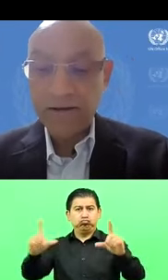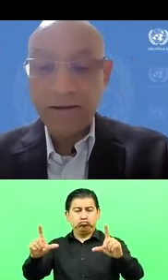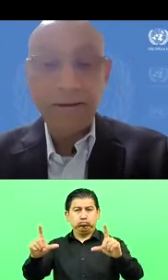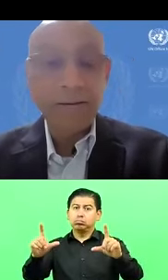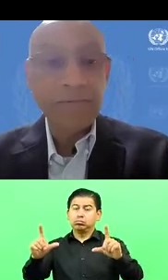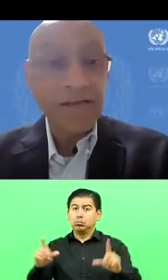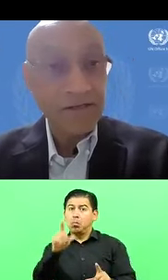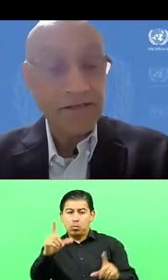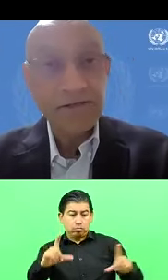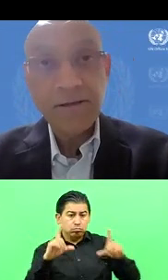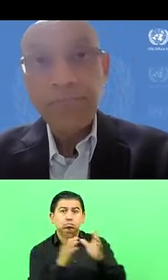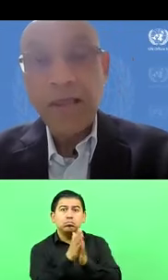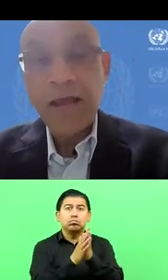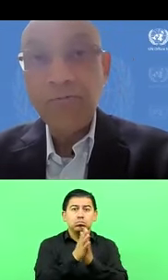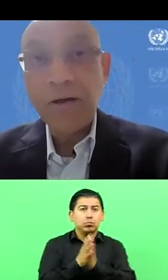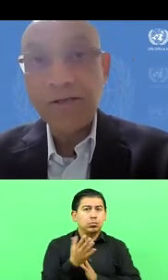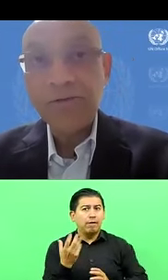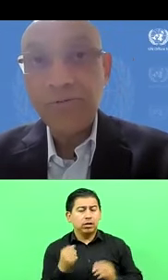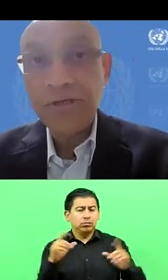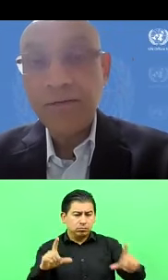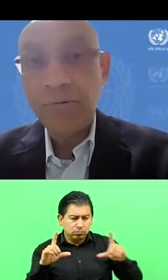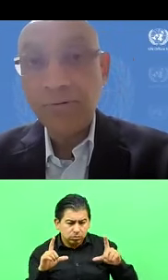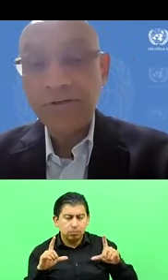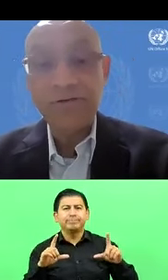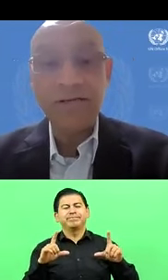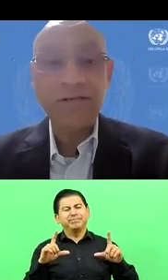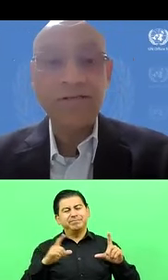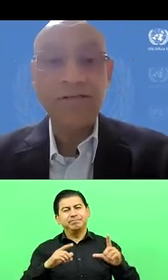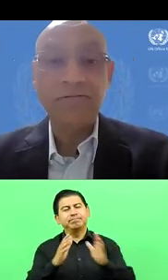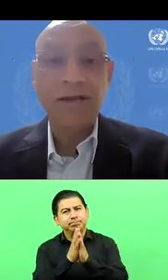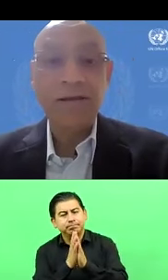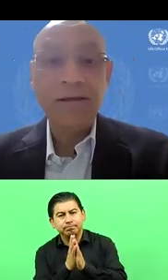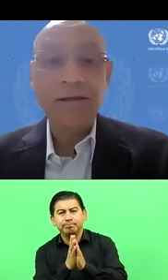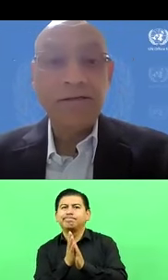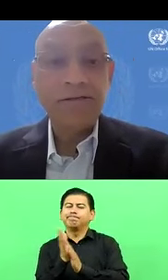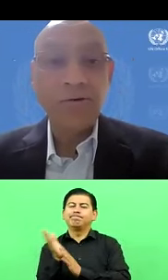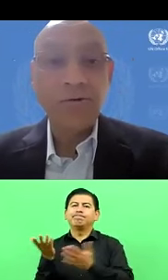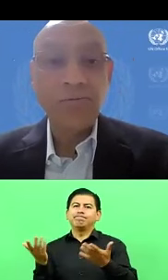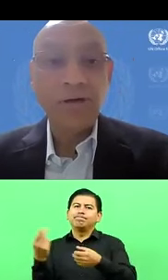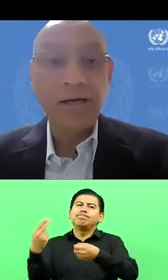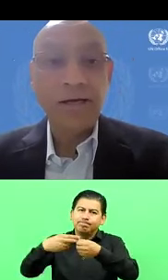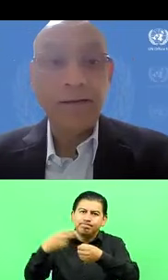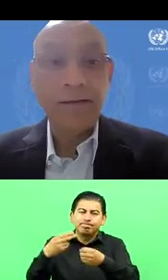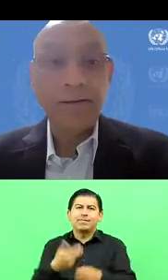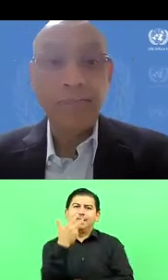three sessions, and you must do the post-session survey.